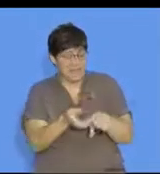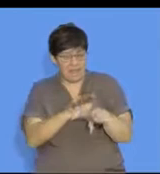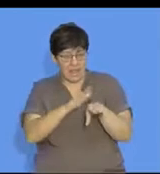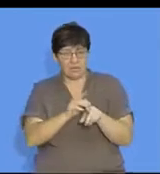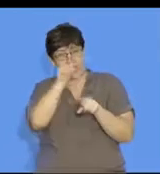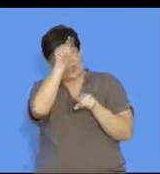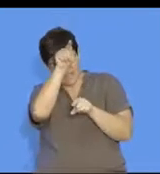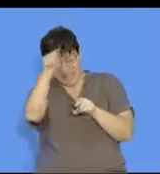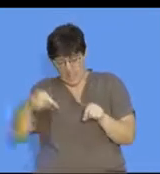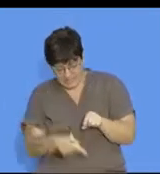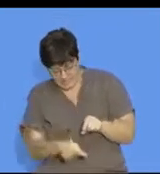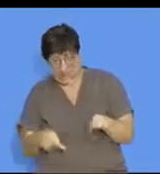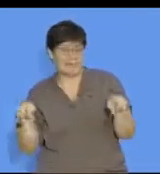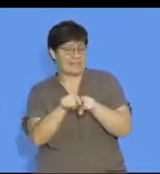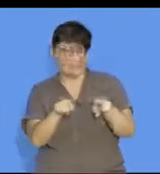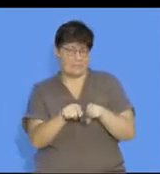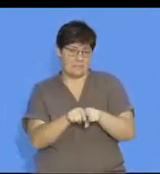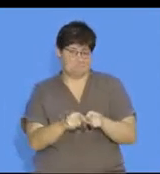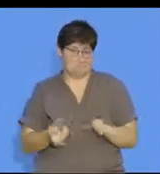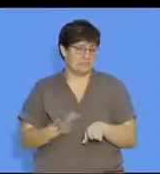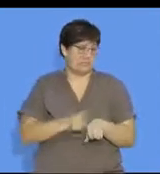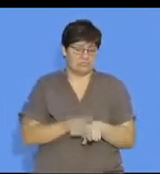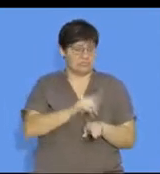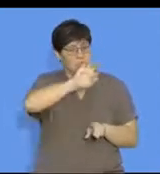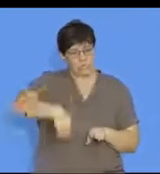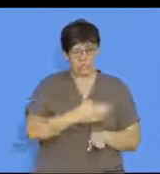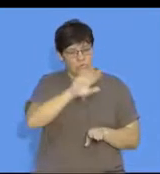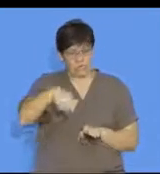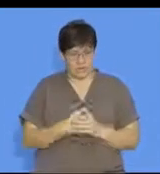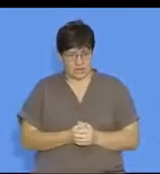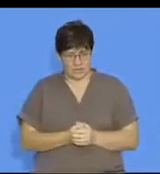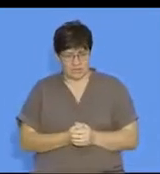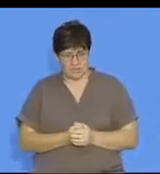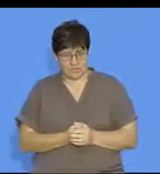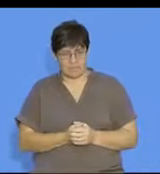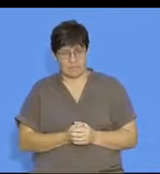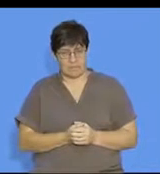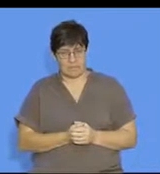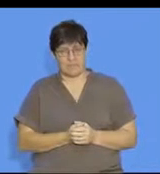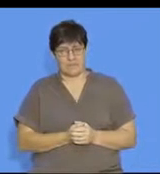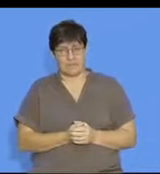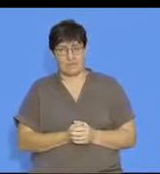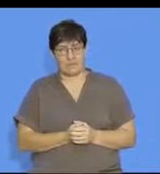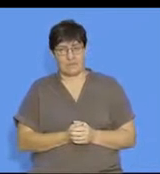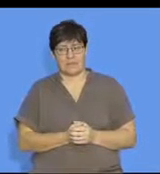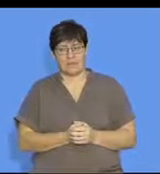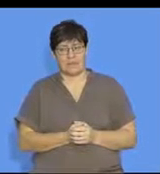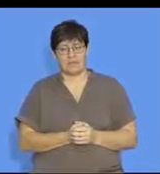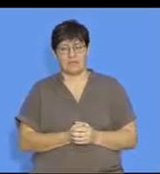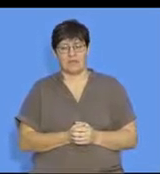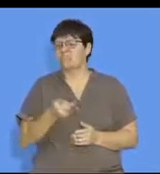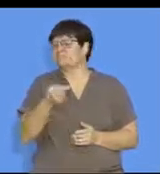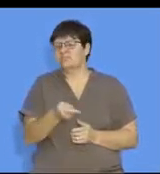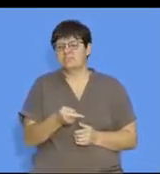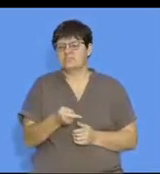same amount of current passes through each of these components. That's the ammeter, the battery, as well as the light